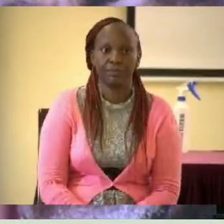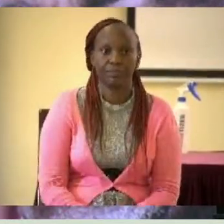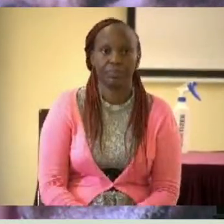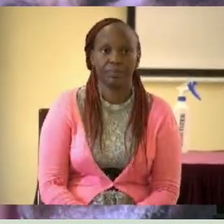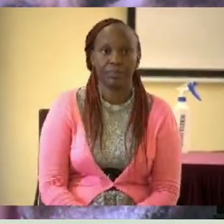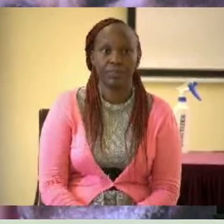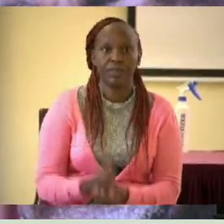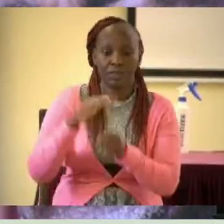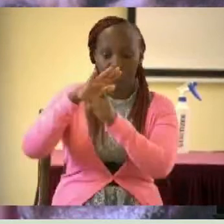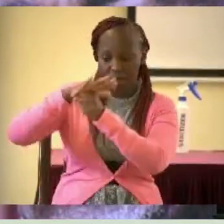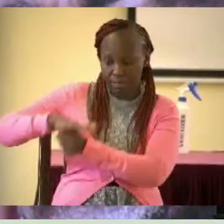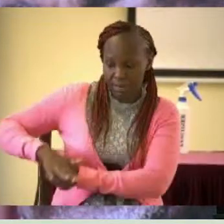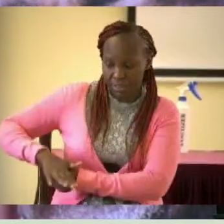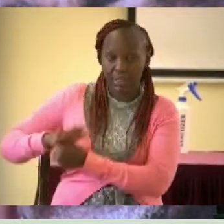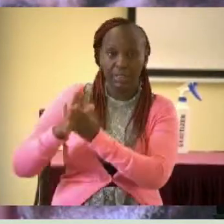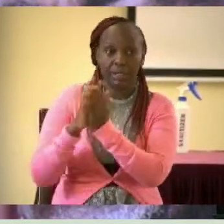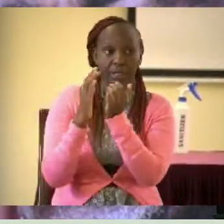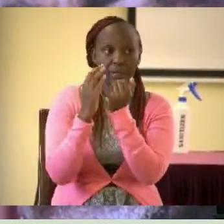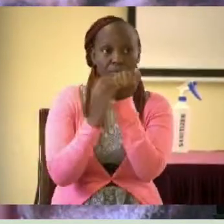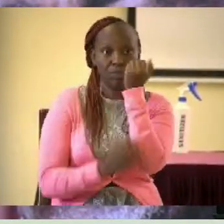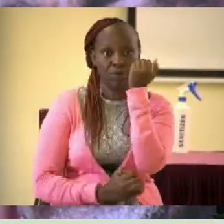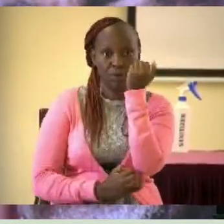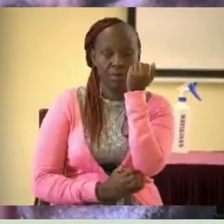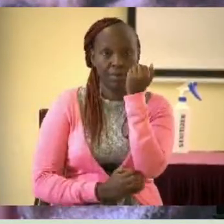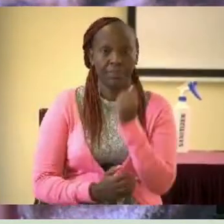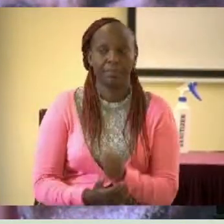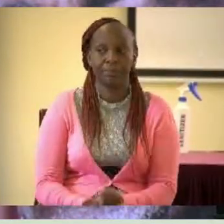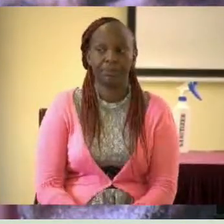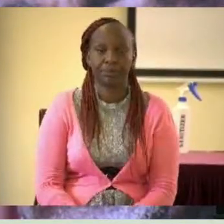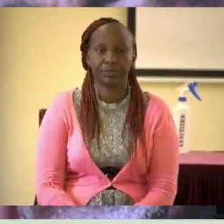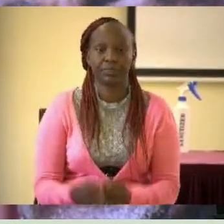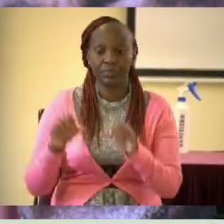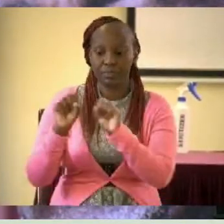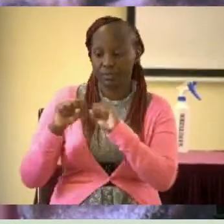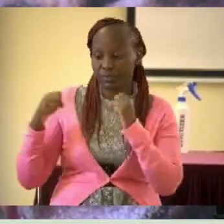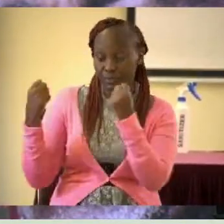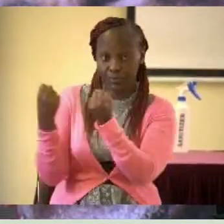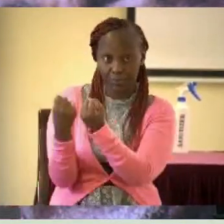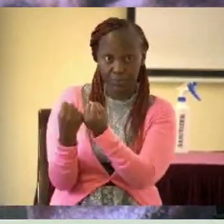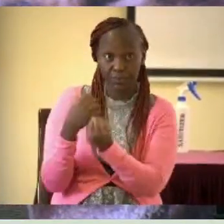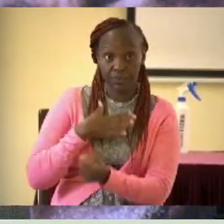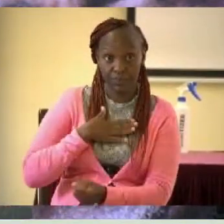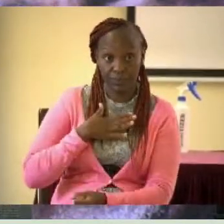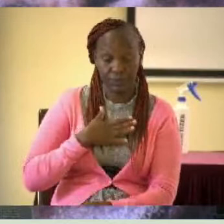the marginalized and the poor in the society.